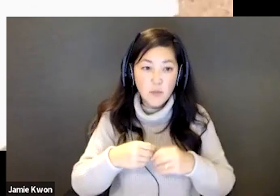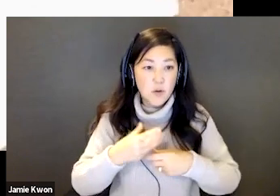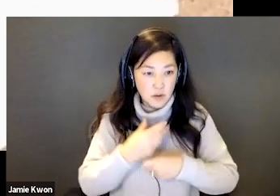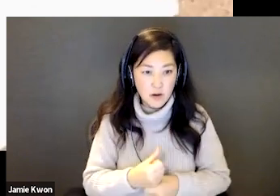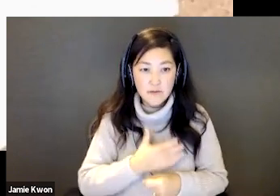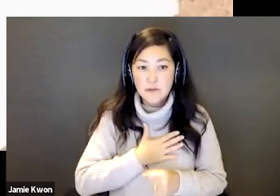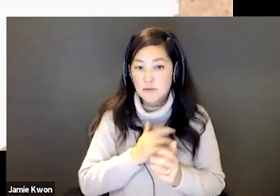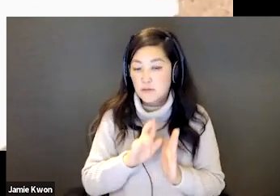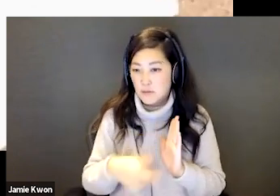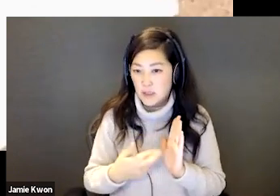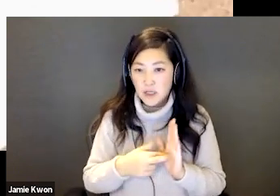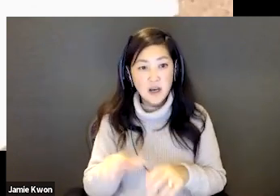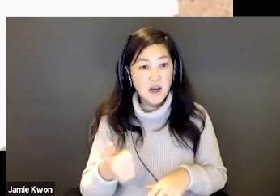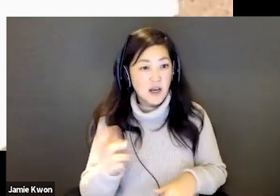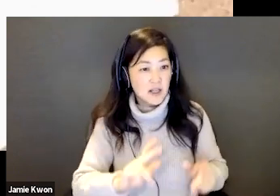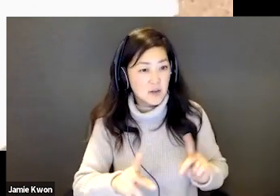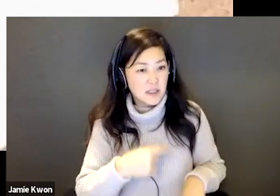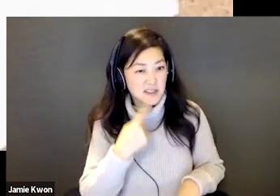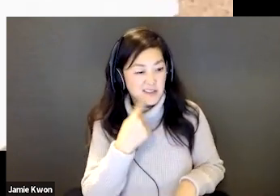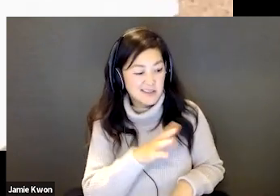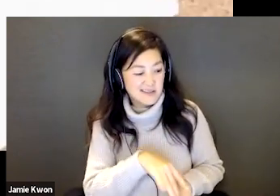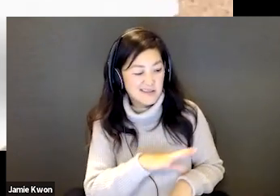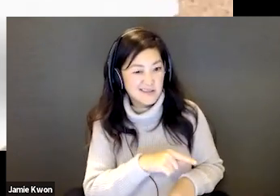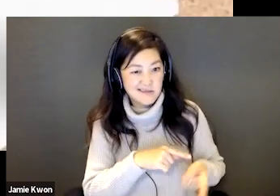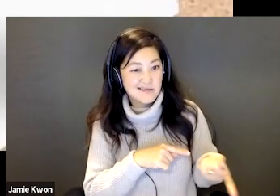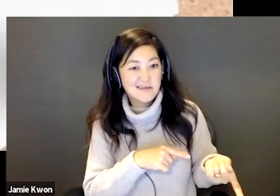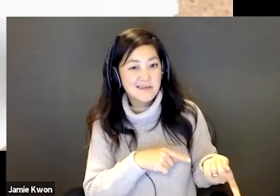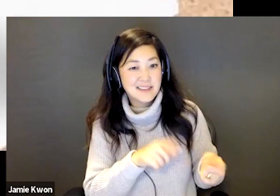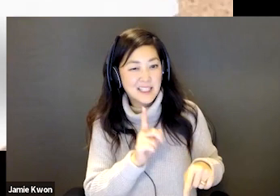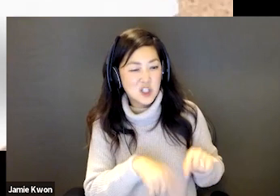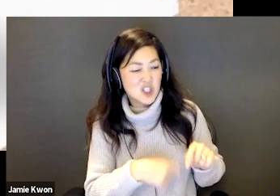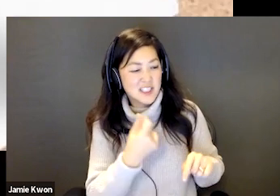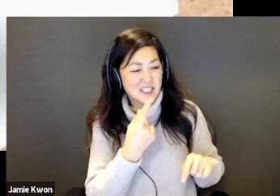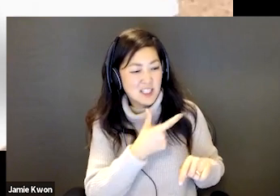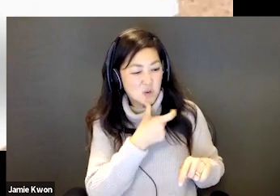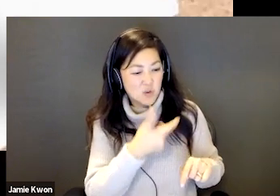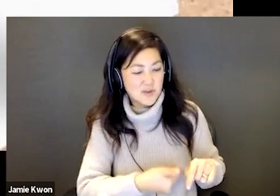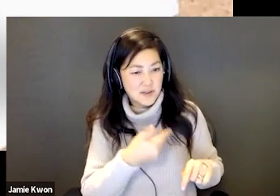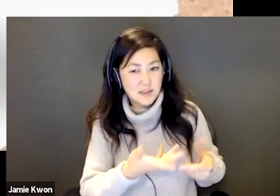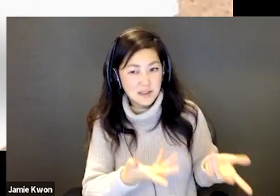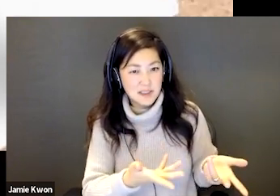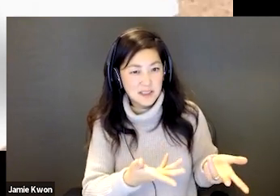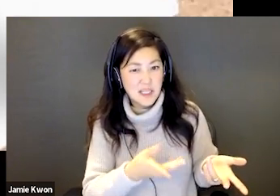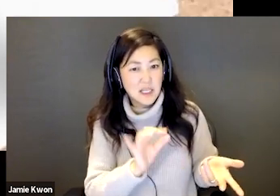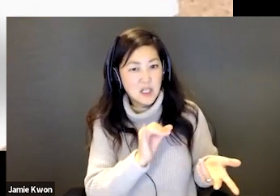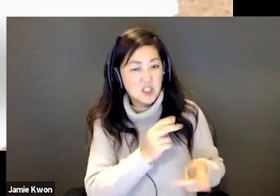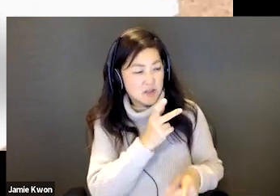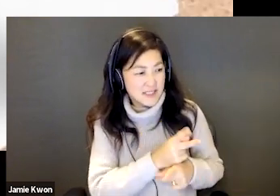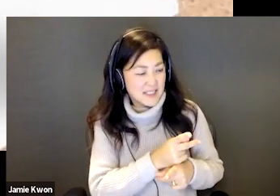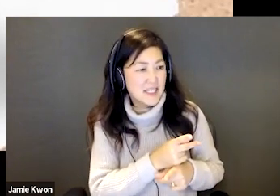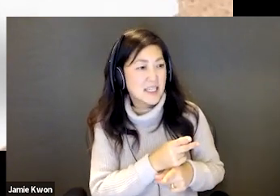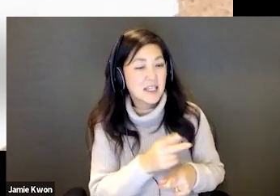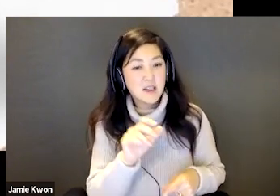although others regarded me warily because they said they couldn't read me and because I kept stuffed dogs in my